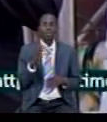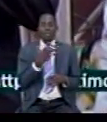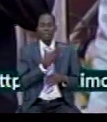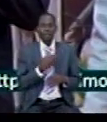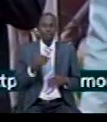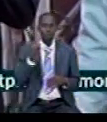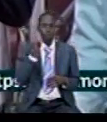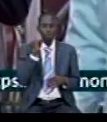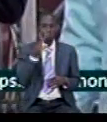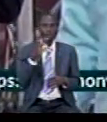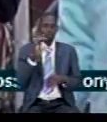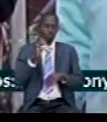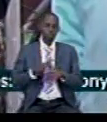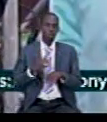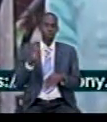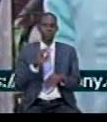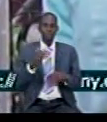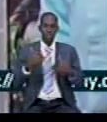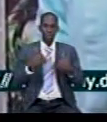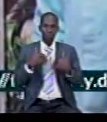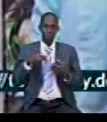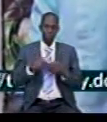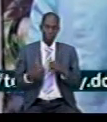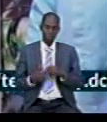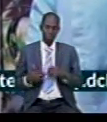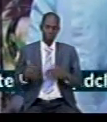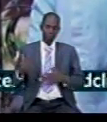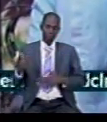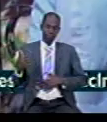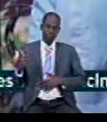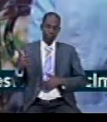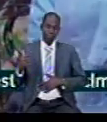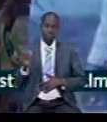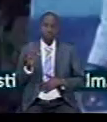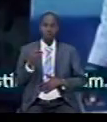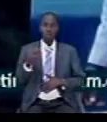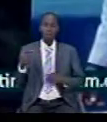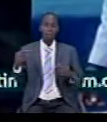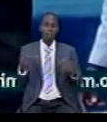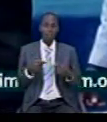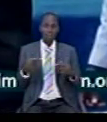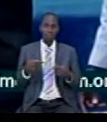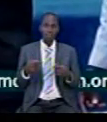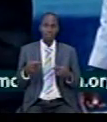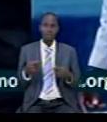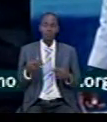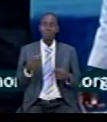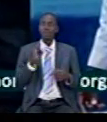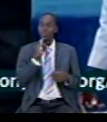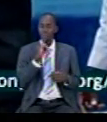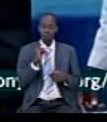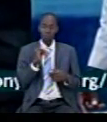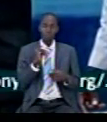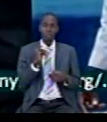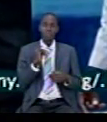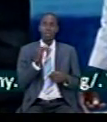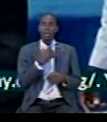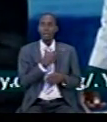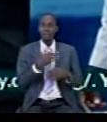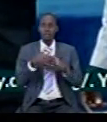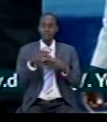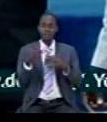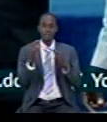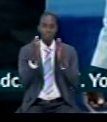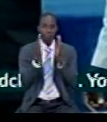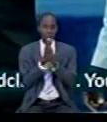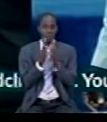give instruction, she lay her hands where the pain is troubling her. After the prayer,